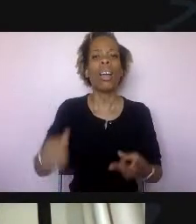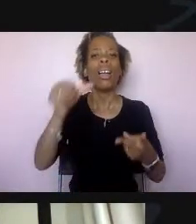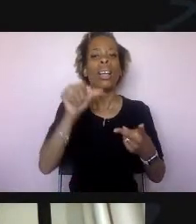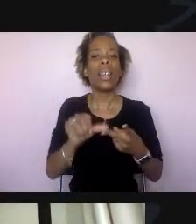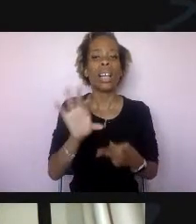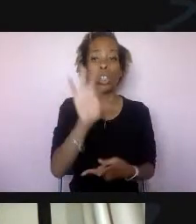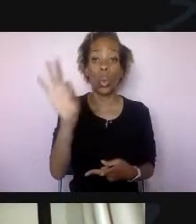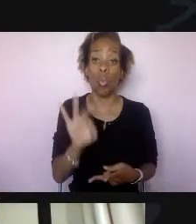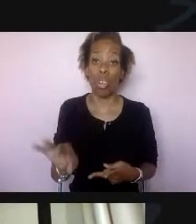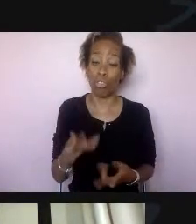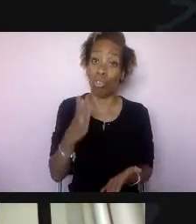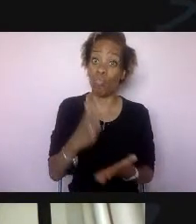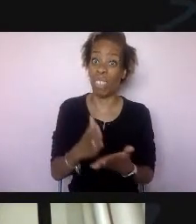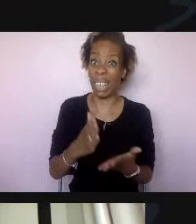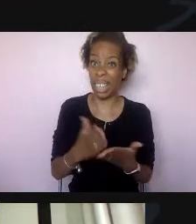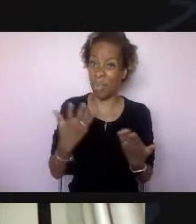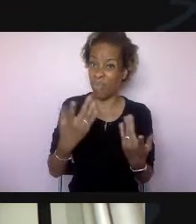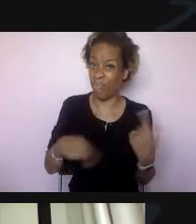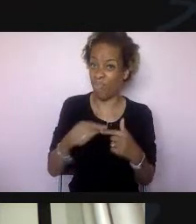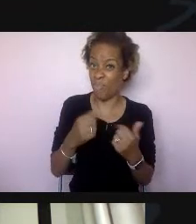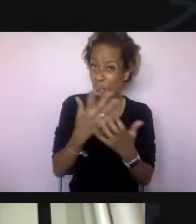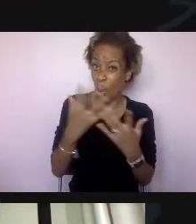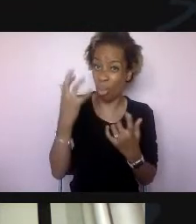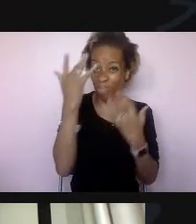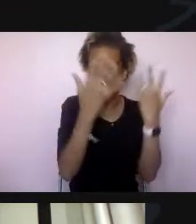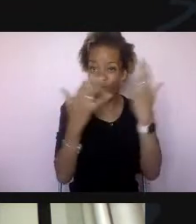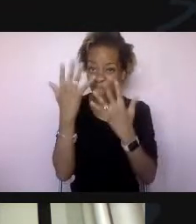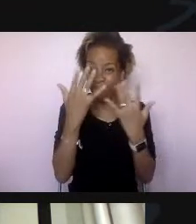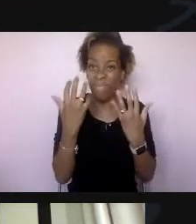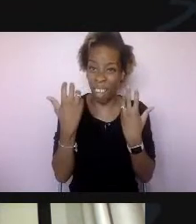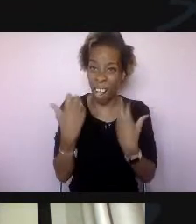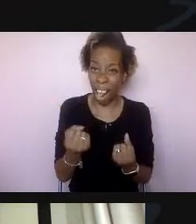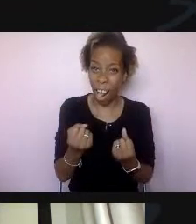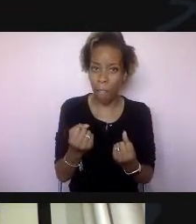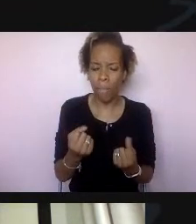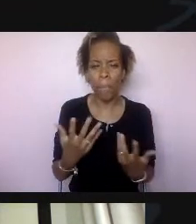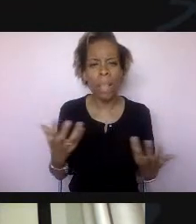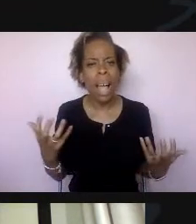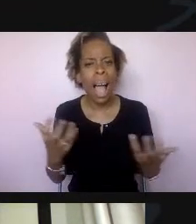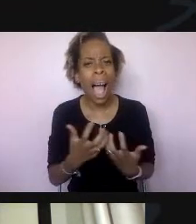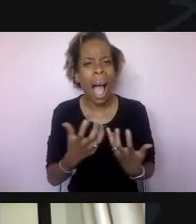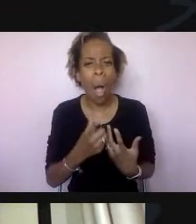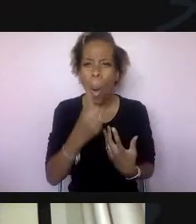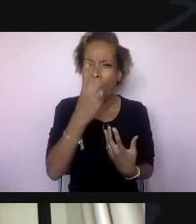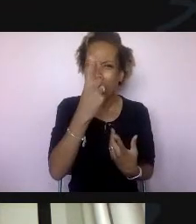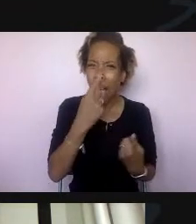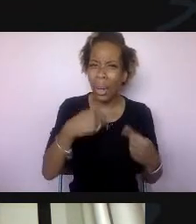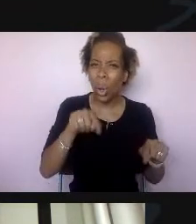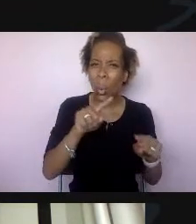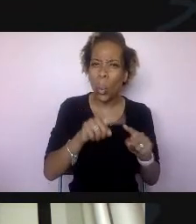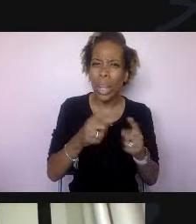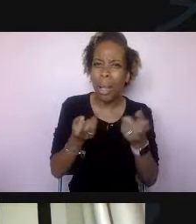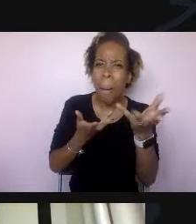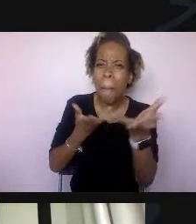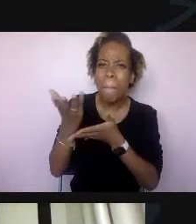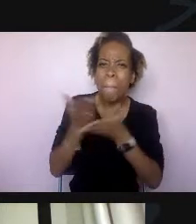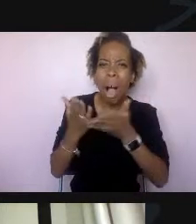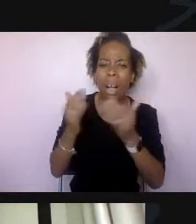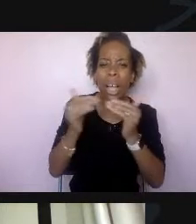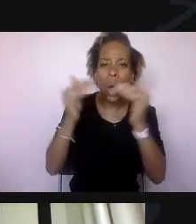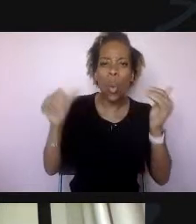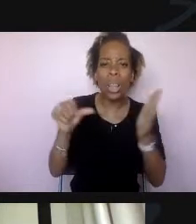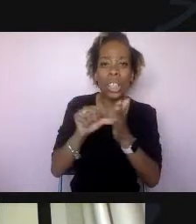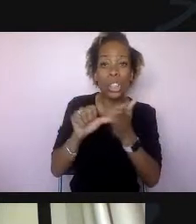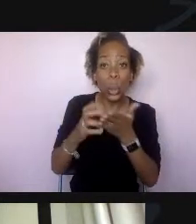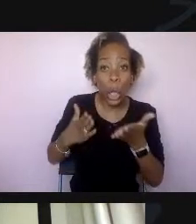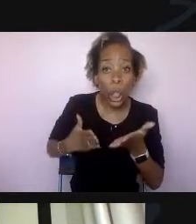and obviously on a lot of members' minds at the moment. How can we effectively be bargaining for equality issues during COVID-19? I think that